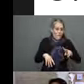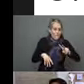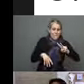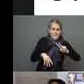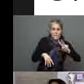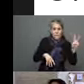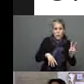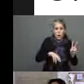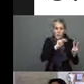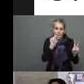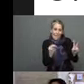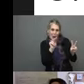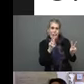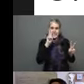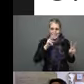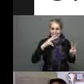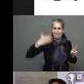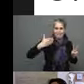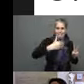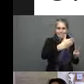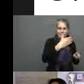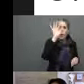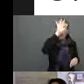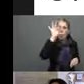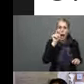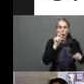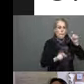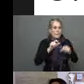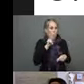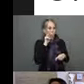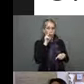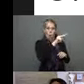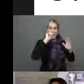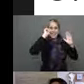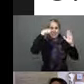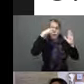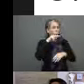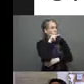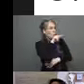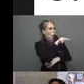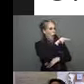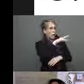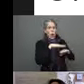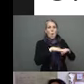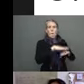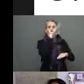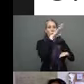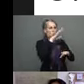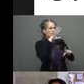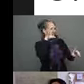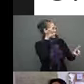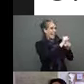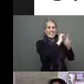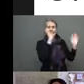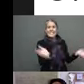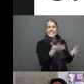more often because it allows people to put the most salient thing about an event video, the verb, the action, um, first.